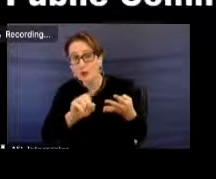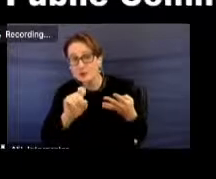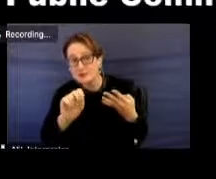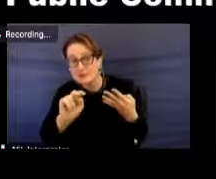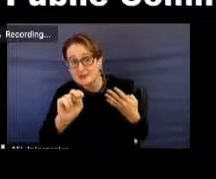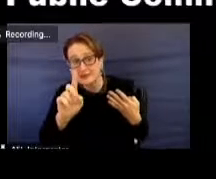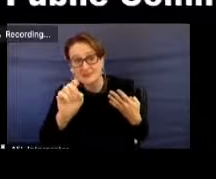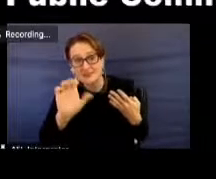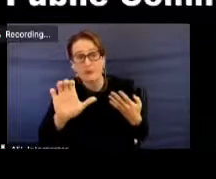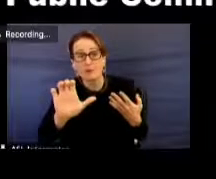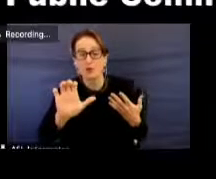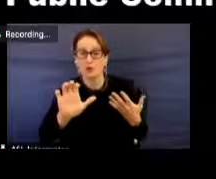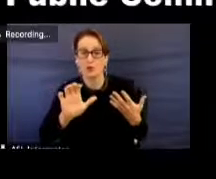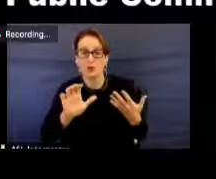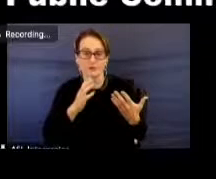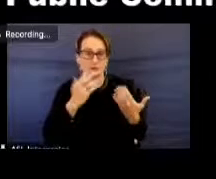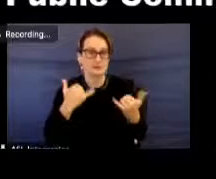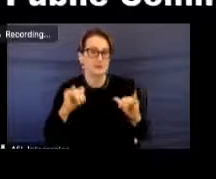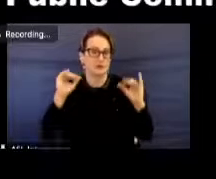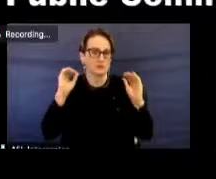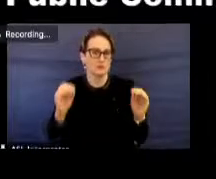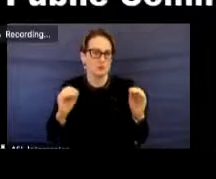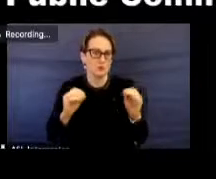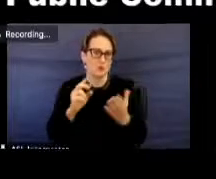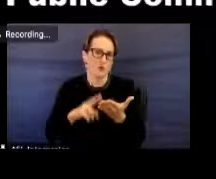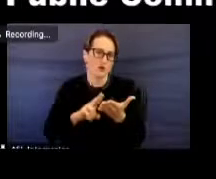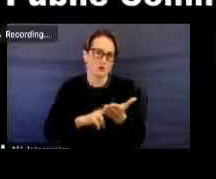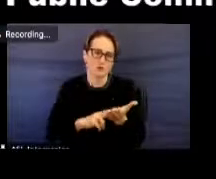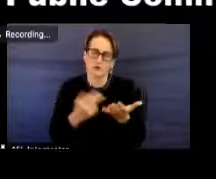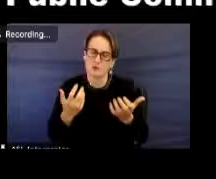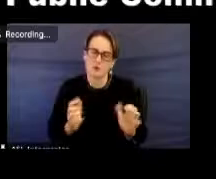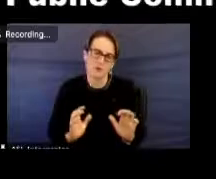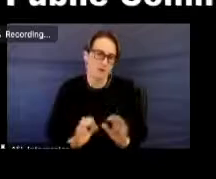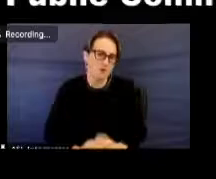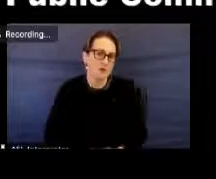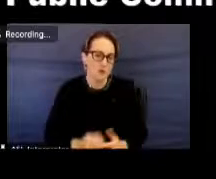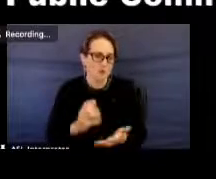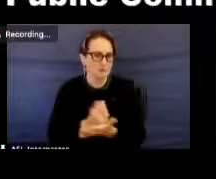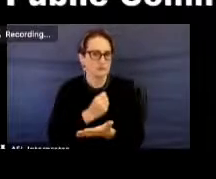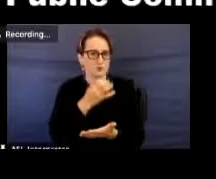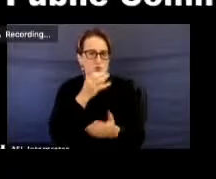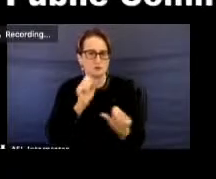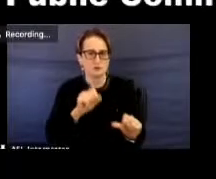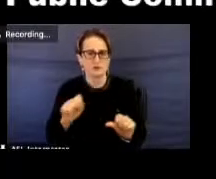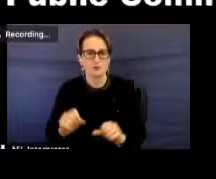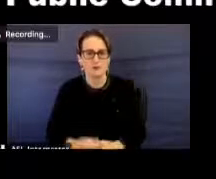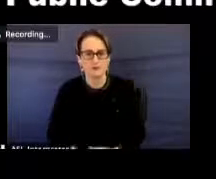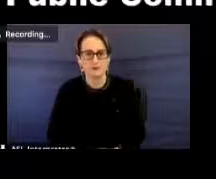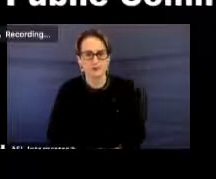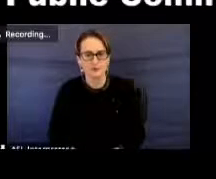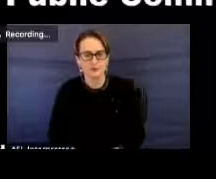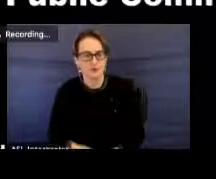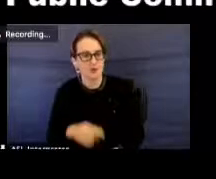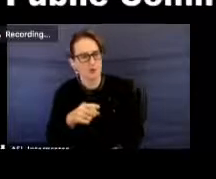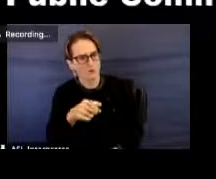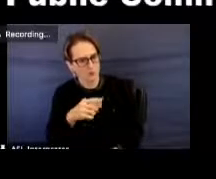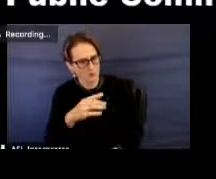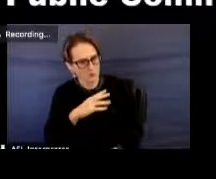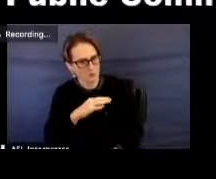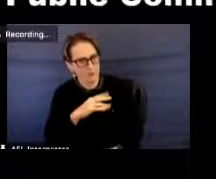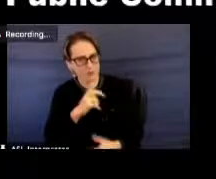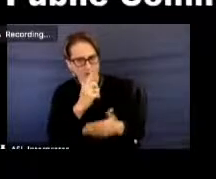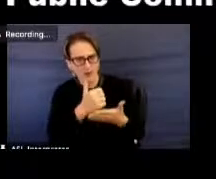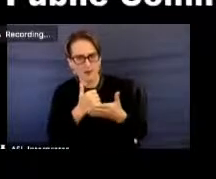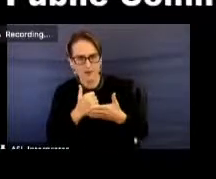a contract. Sure. Commissioner Samani? Thank you. Yeah, I think that's actually really helpful